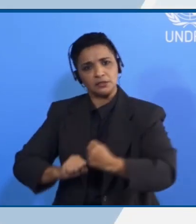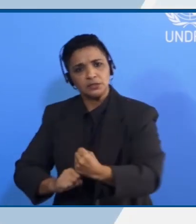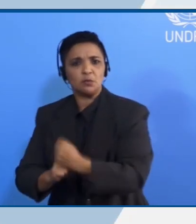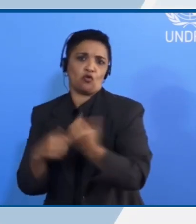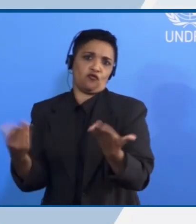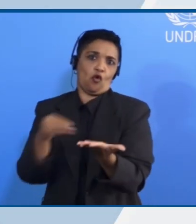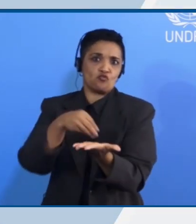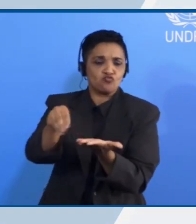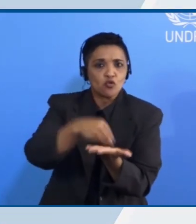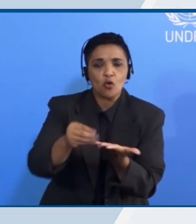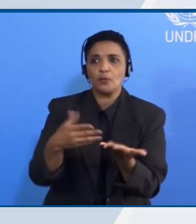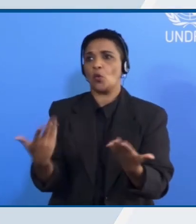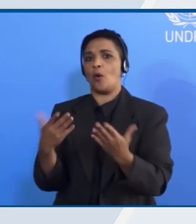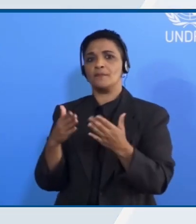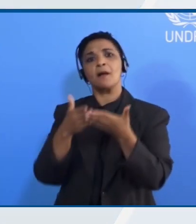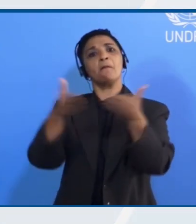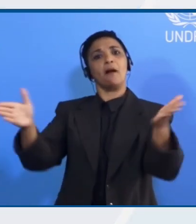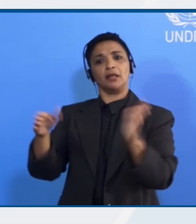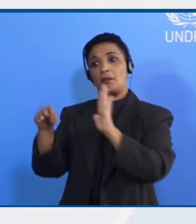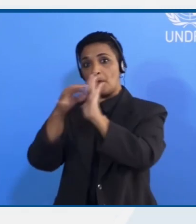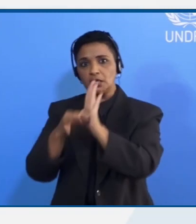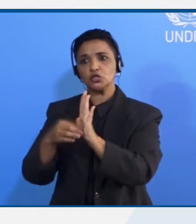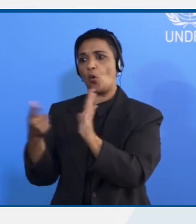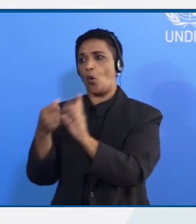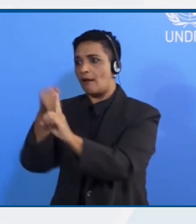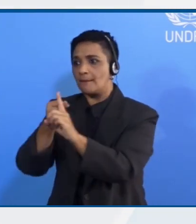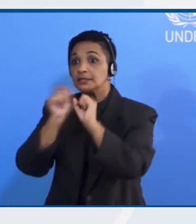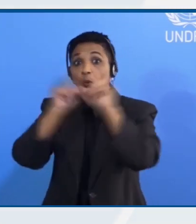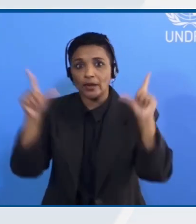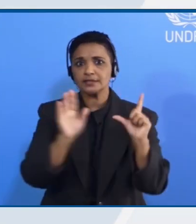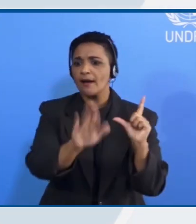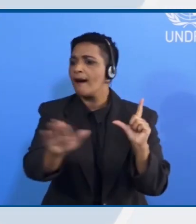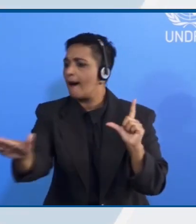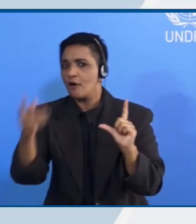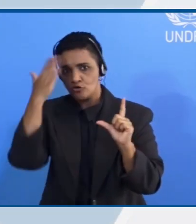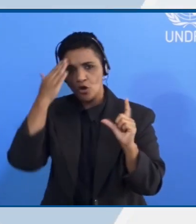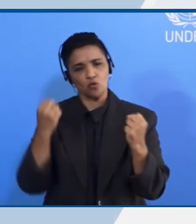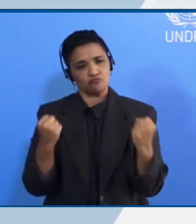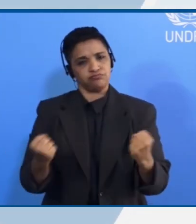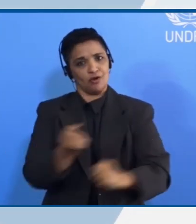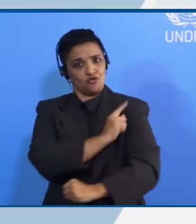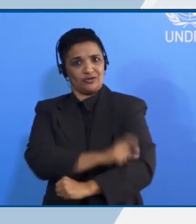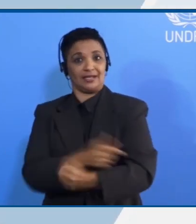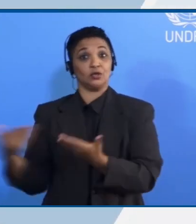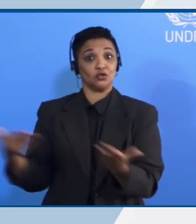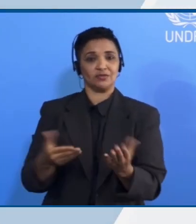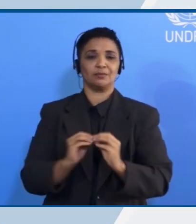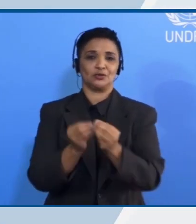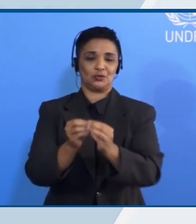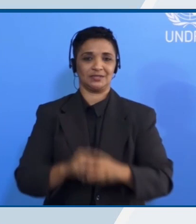procurement or whether through public campaigns or public policy signals, to create a demand for these kinds of resilient goods and services.